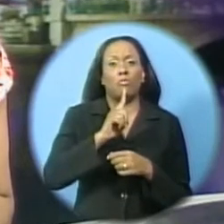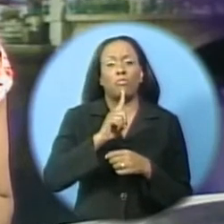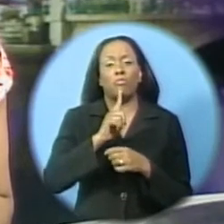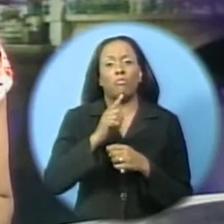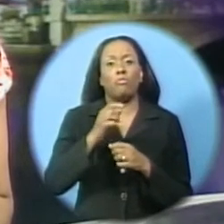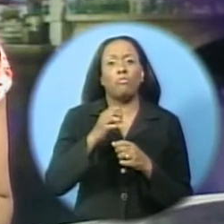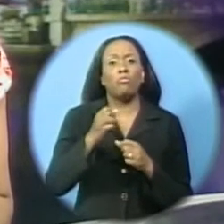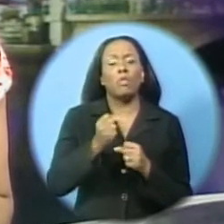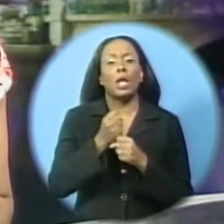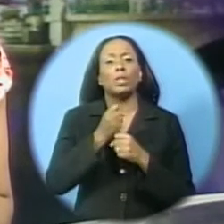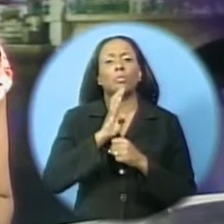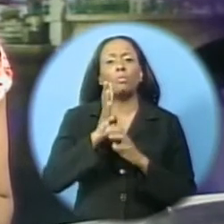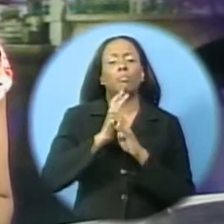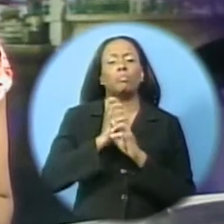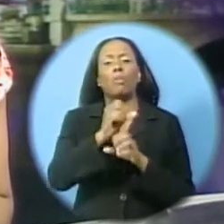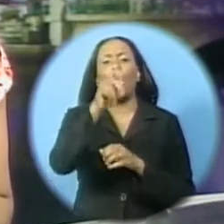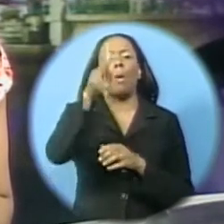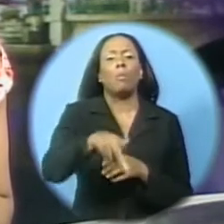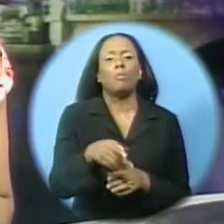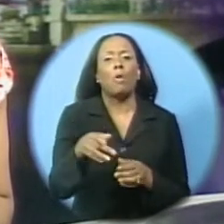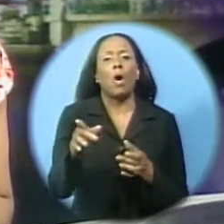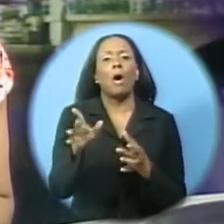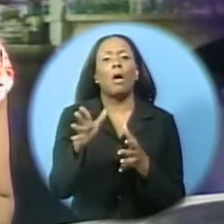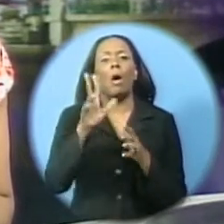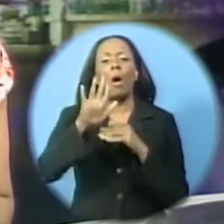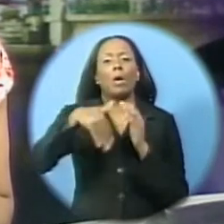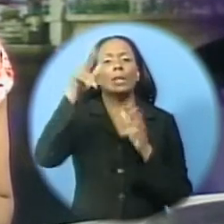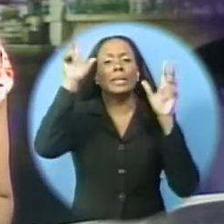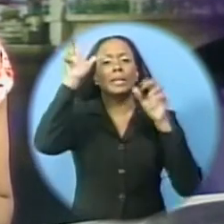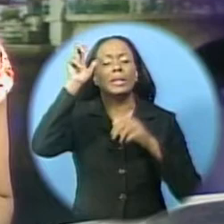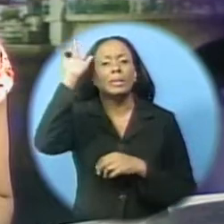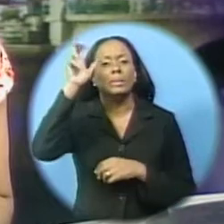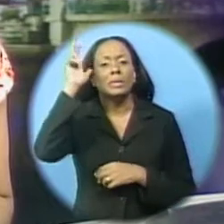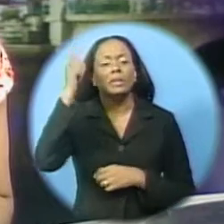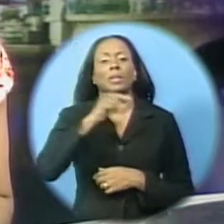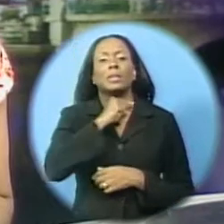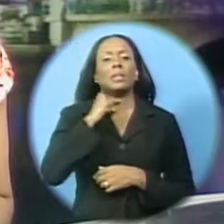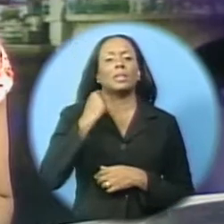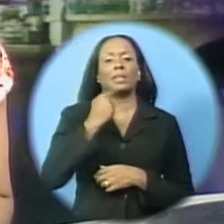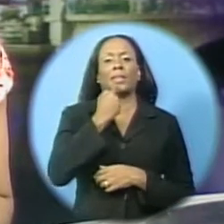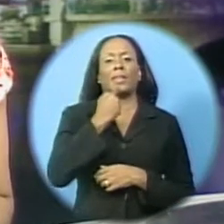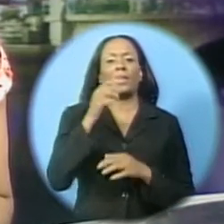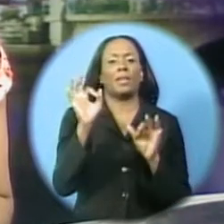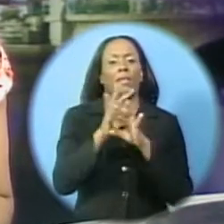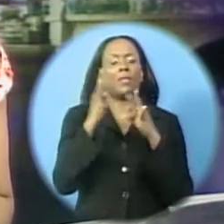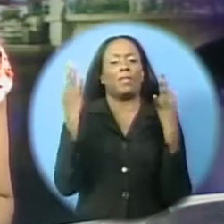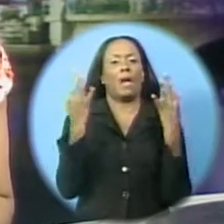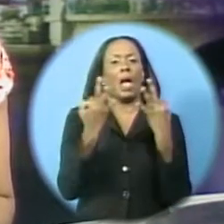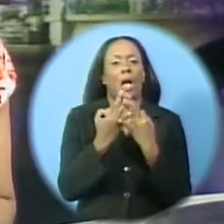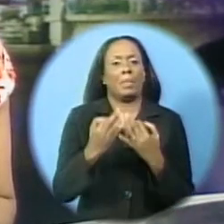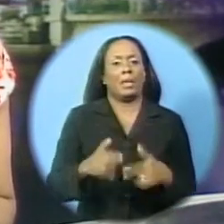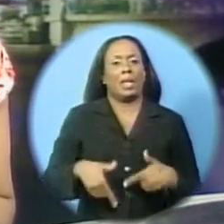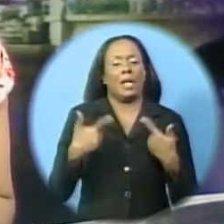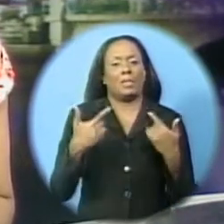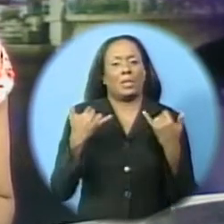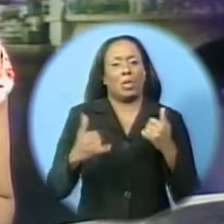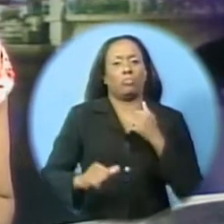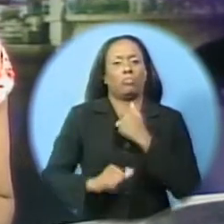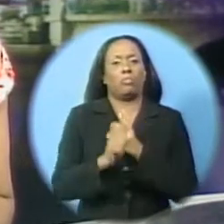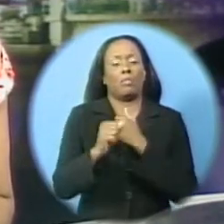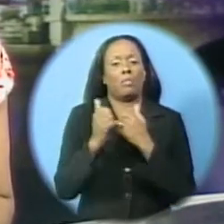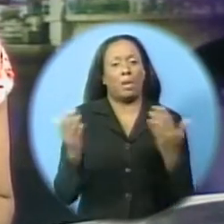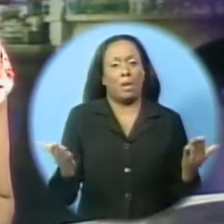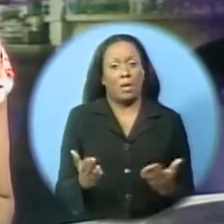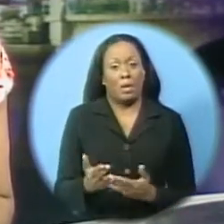Party's lunchtime lecture, Reverend Dr. Christopher Atherley is also convinced that family life in Barbados is under siege. He wants